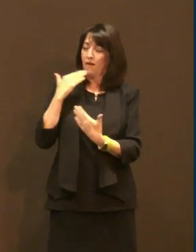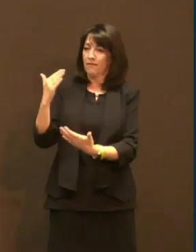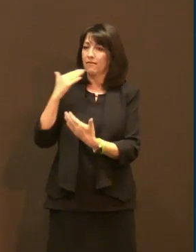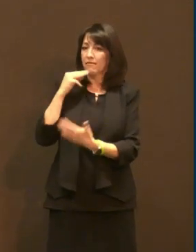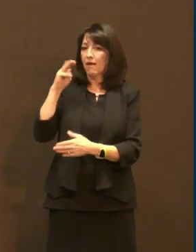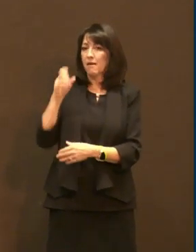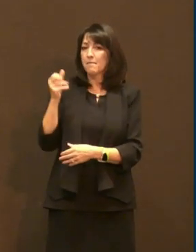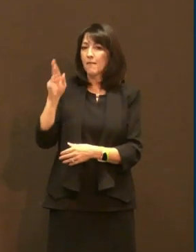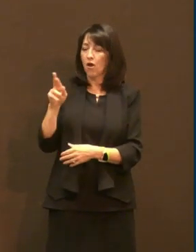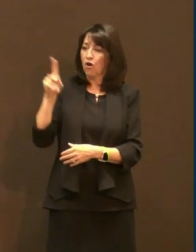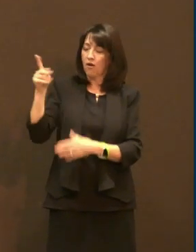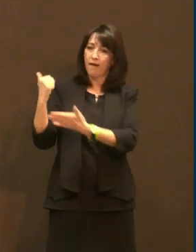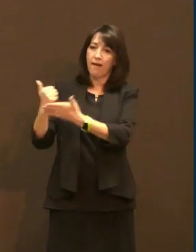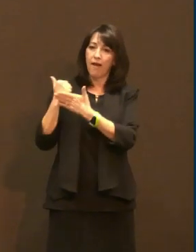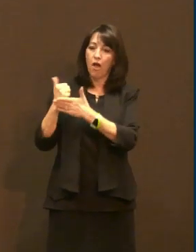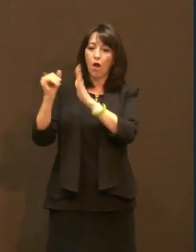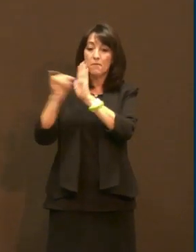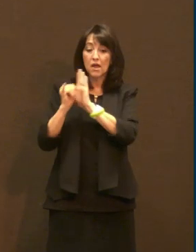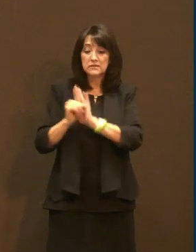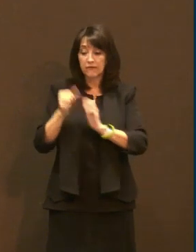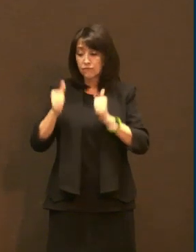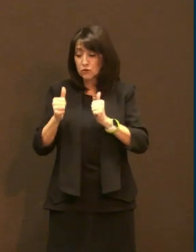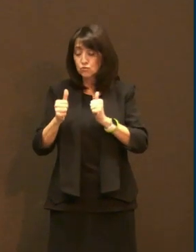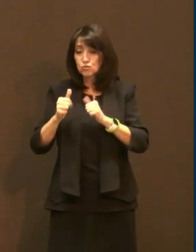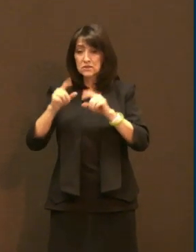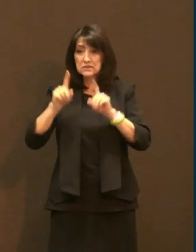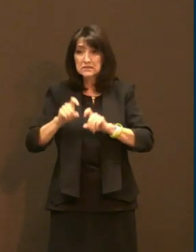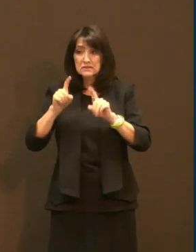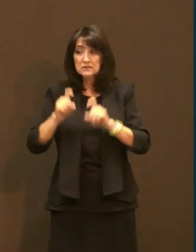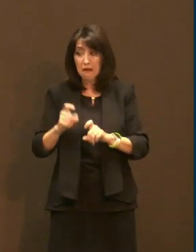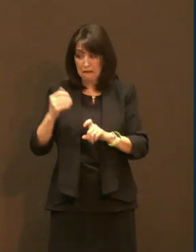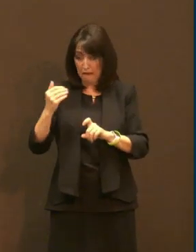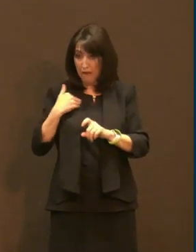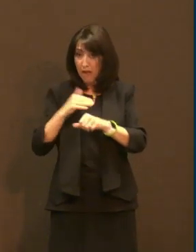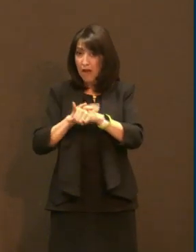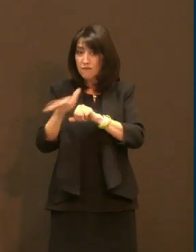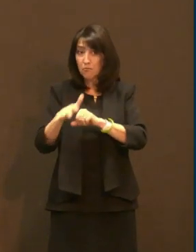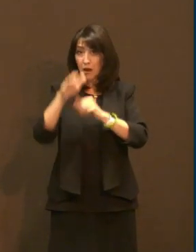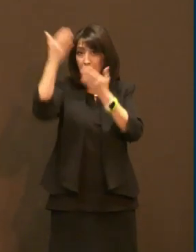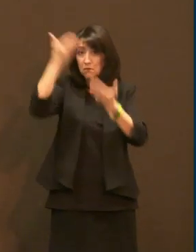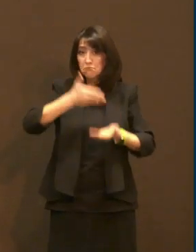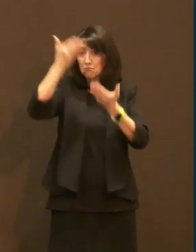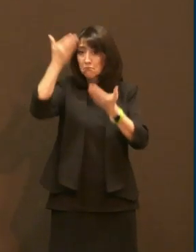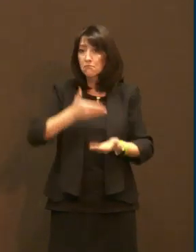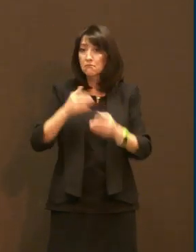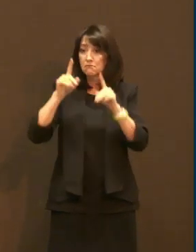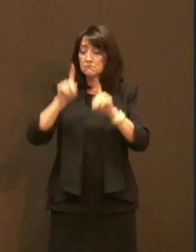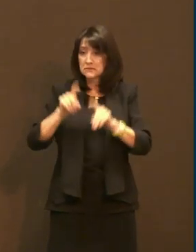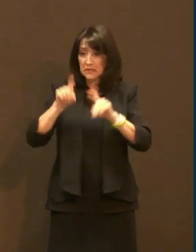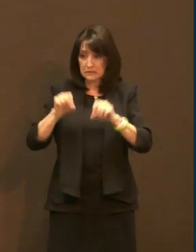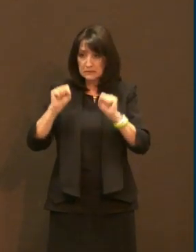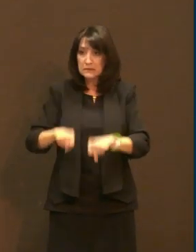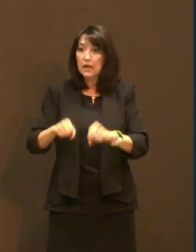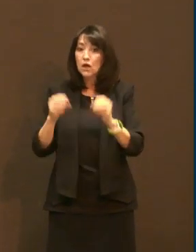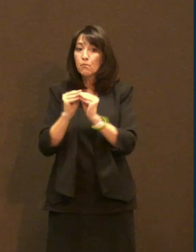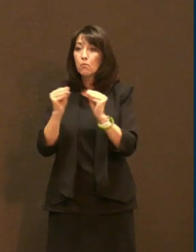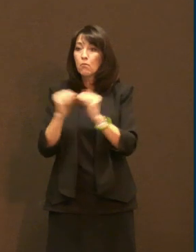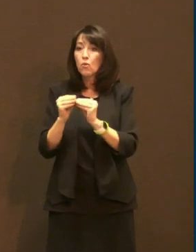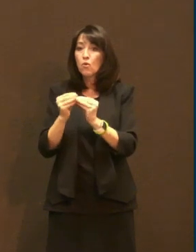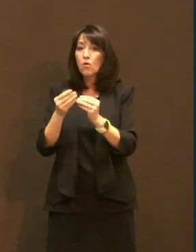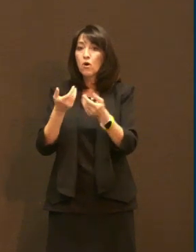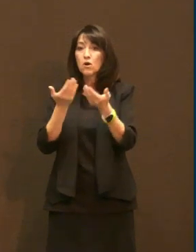us identify tests and the availability of tests, and of course the resources that he has been